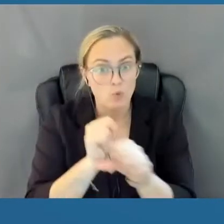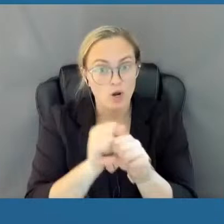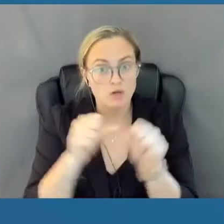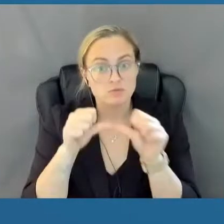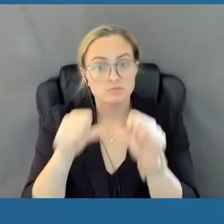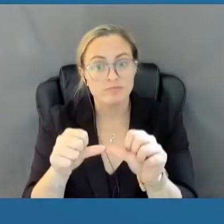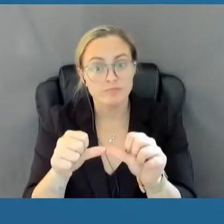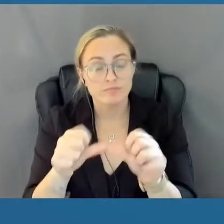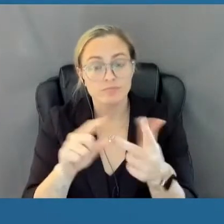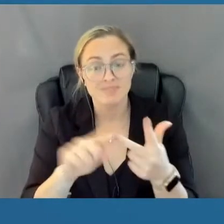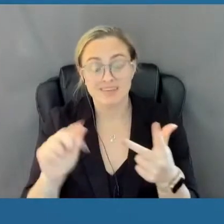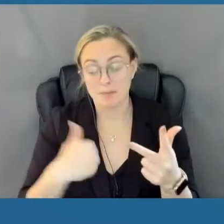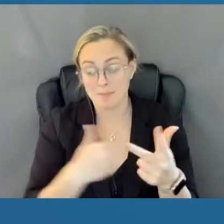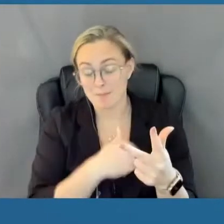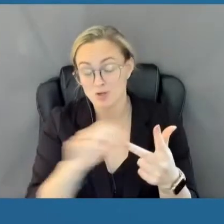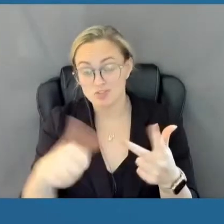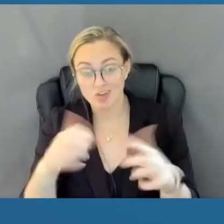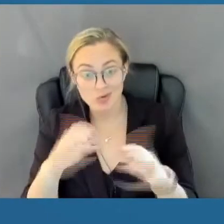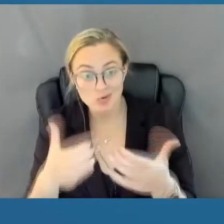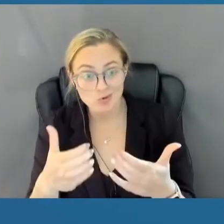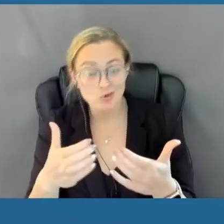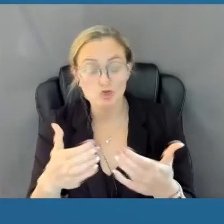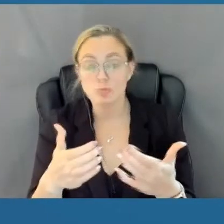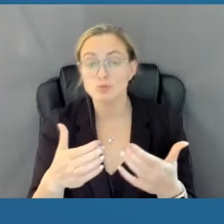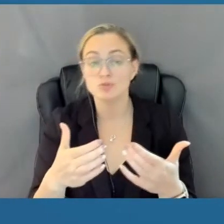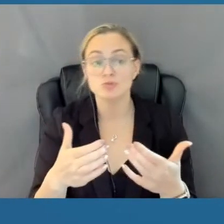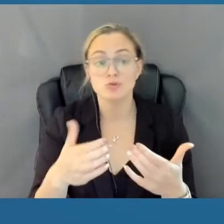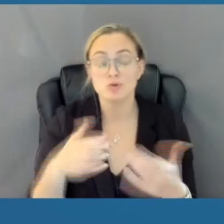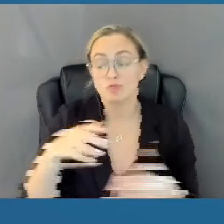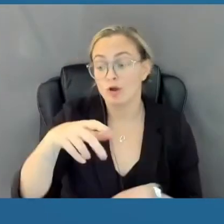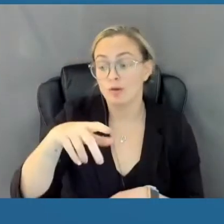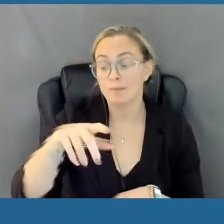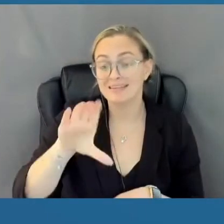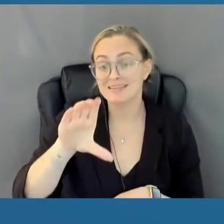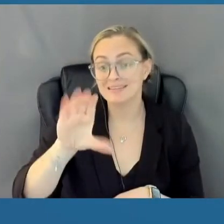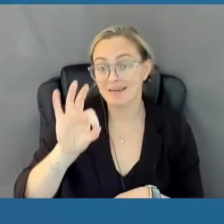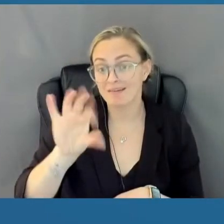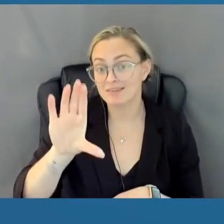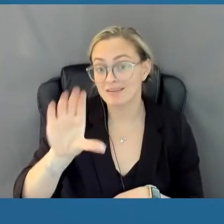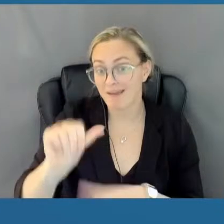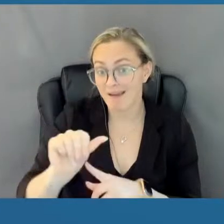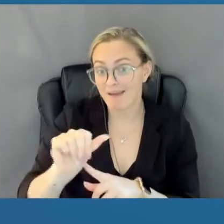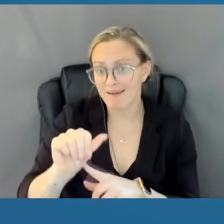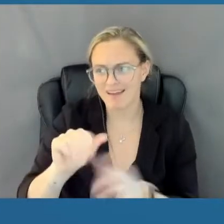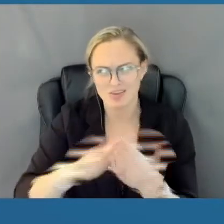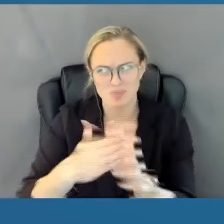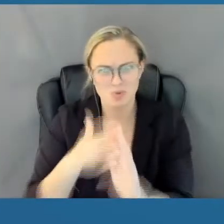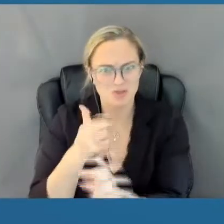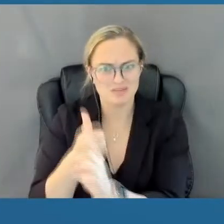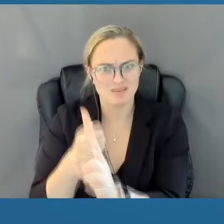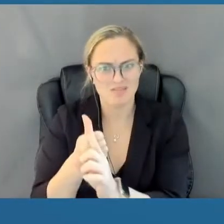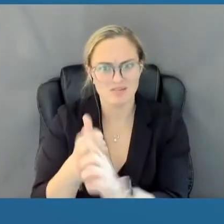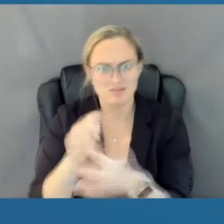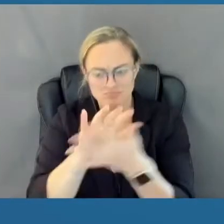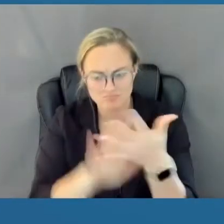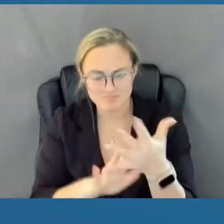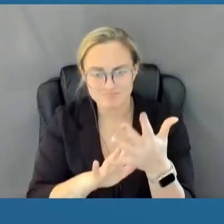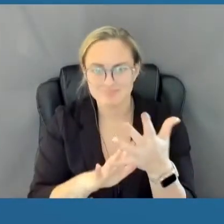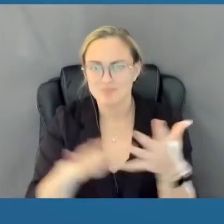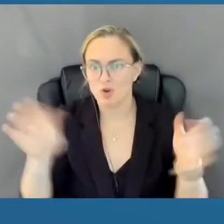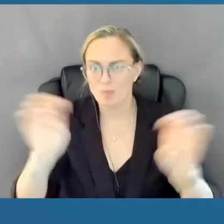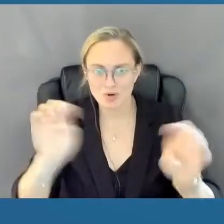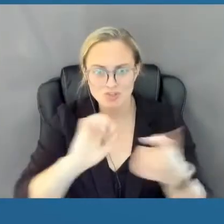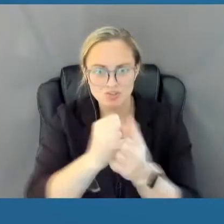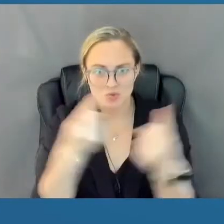members of other workforces from PEF and CSEA, and the community at large. So a crisis was created. So